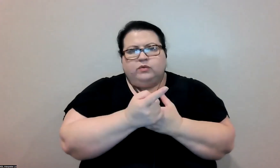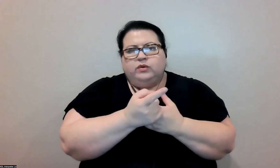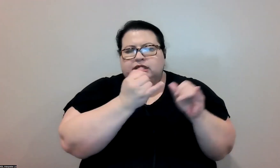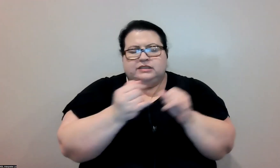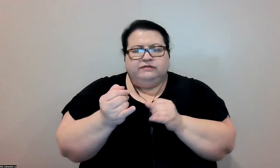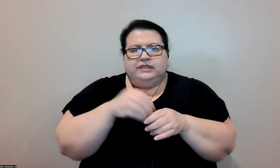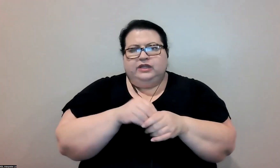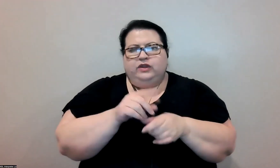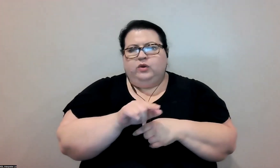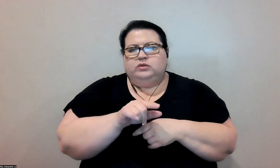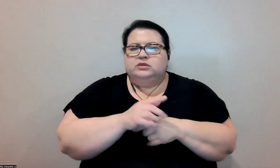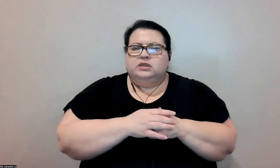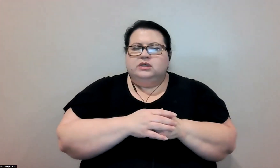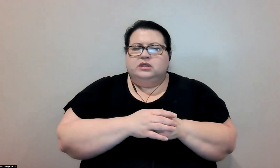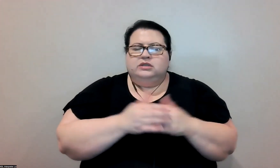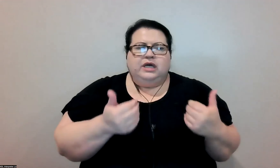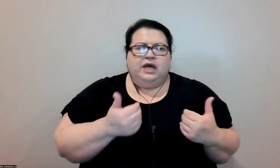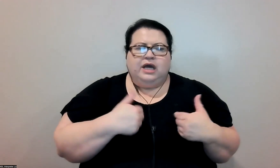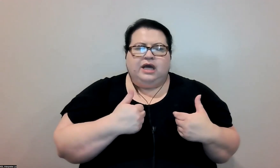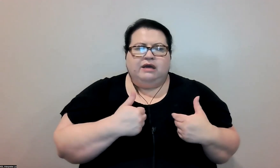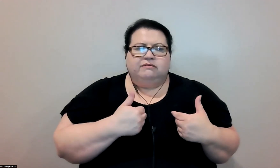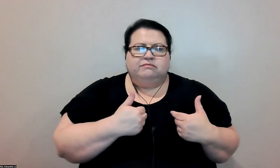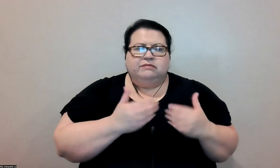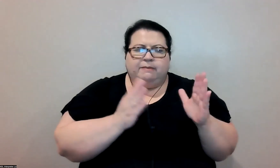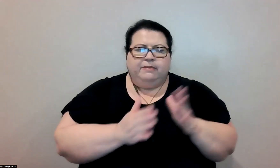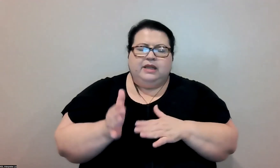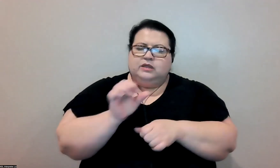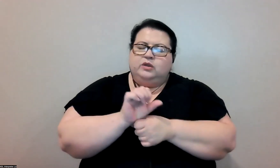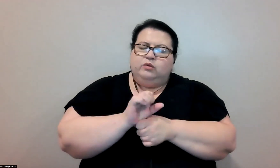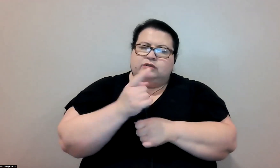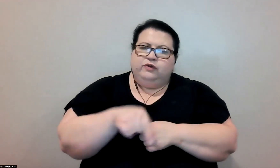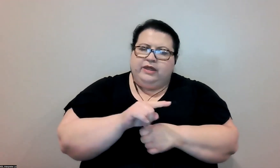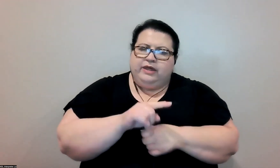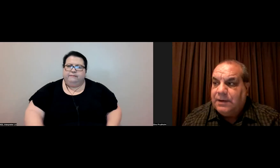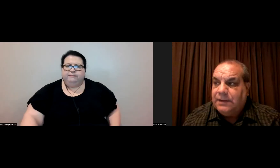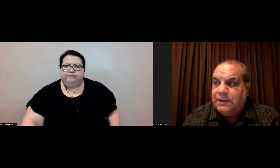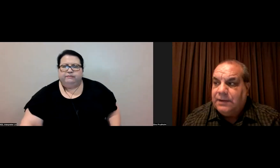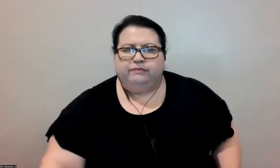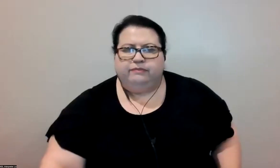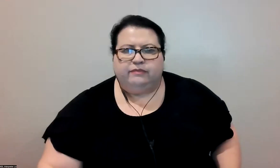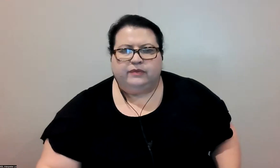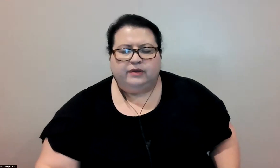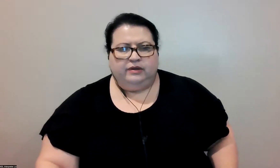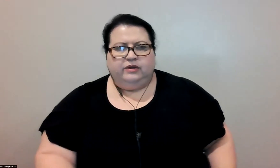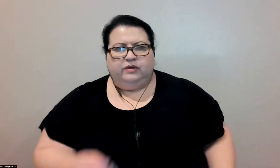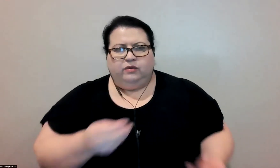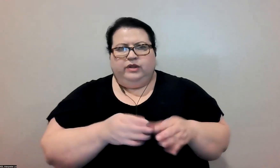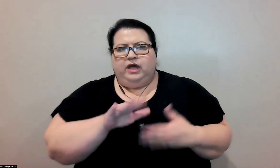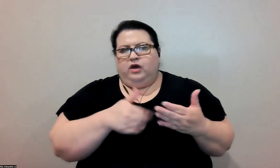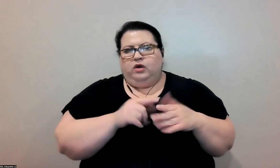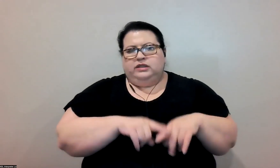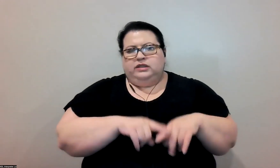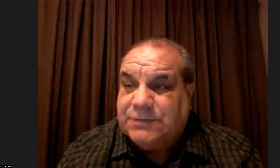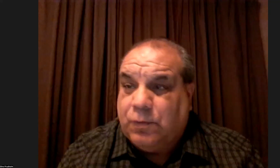those congregations to devise a plan that works for them without all the different obstacles in the